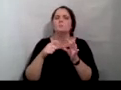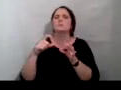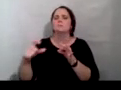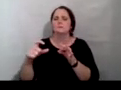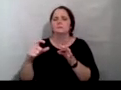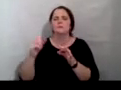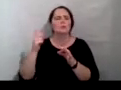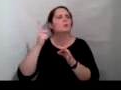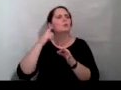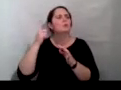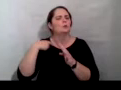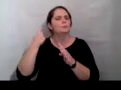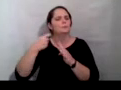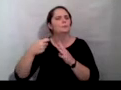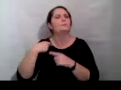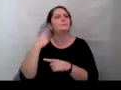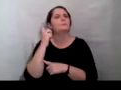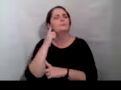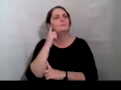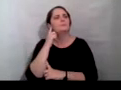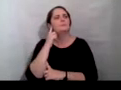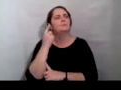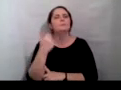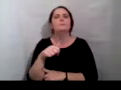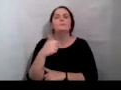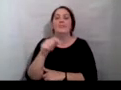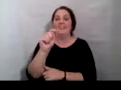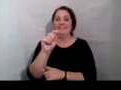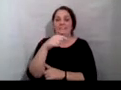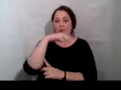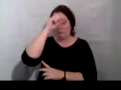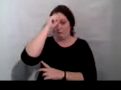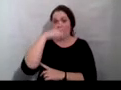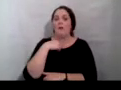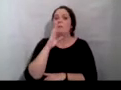series. And because I had this exhibition in mind and